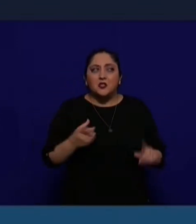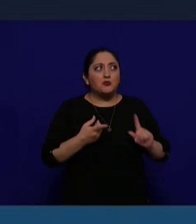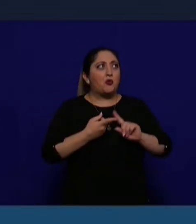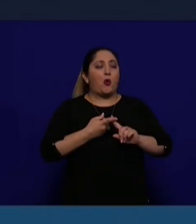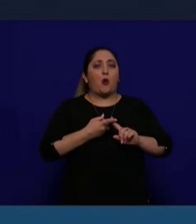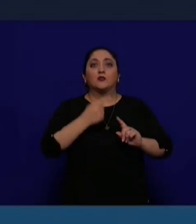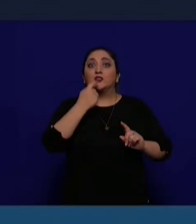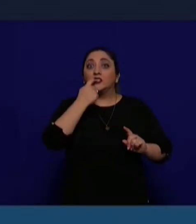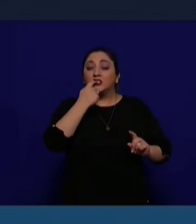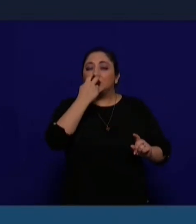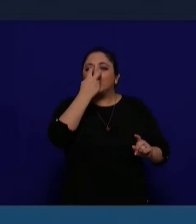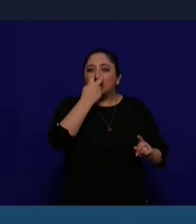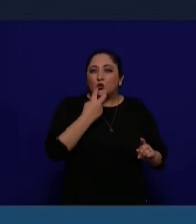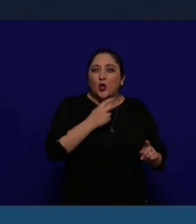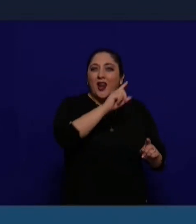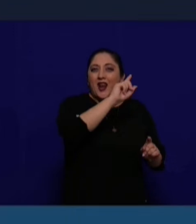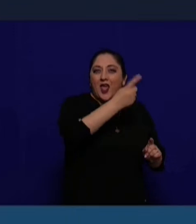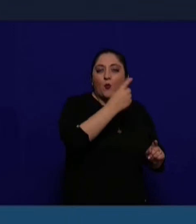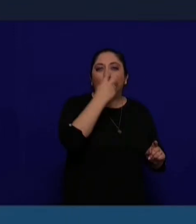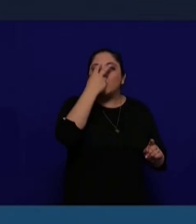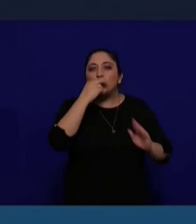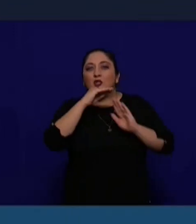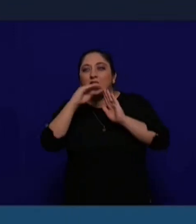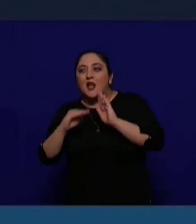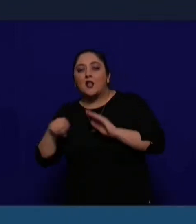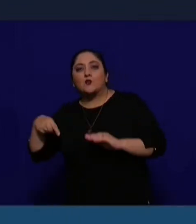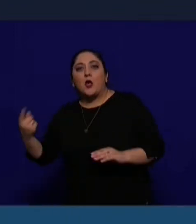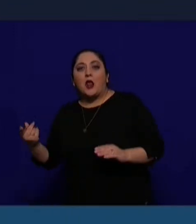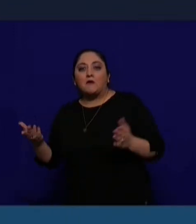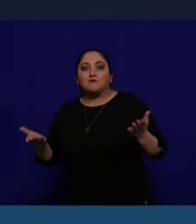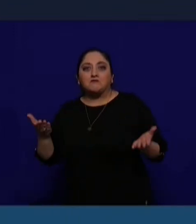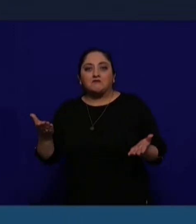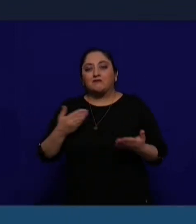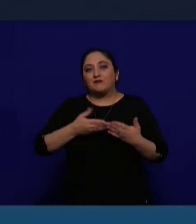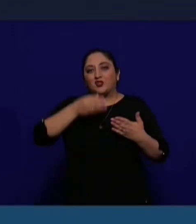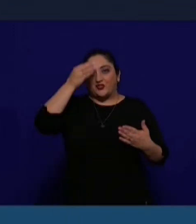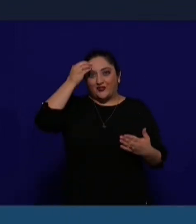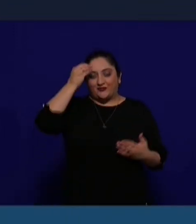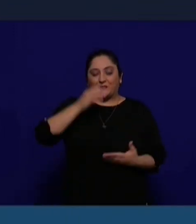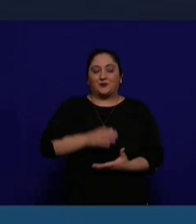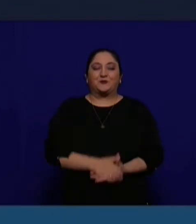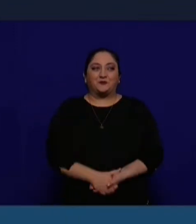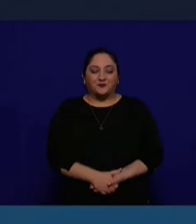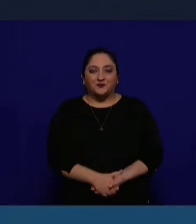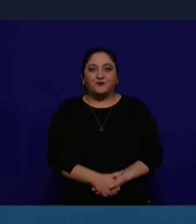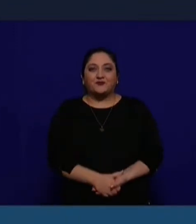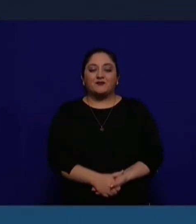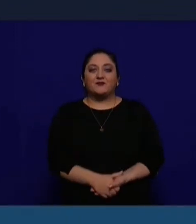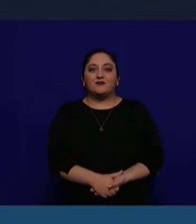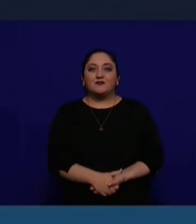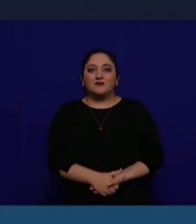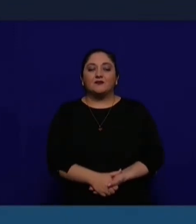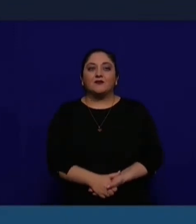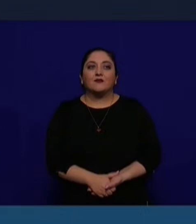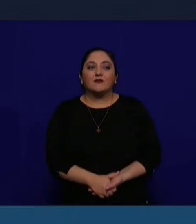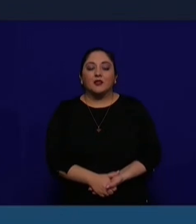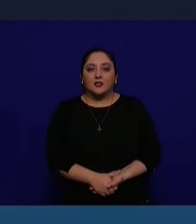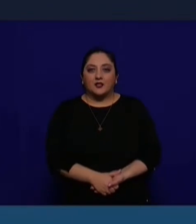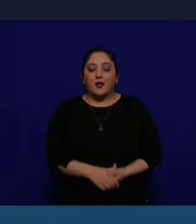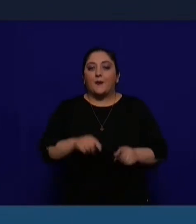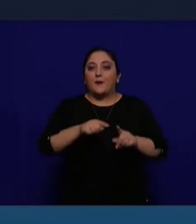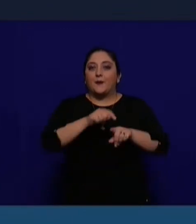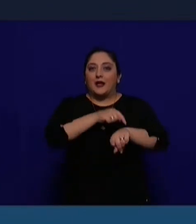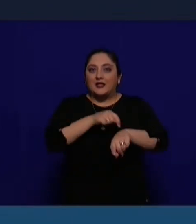there's a system in place. Can you explain that a bit for us? Thank you. Grazie Laura. Mela, bħalissa it-tilqim